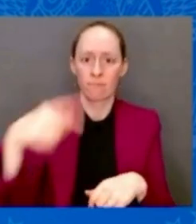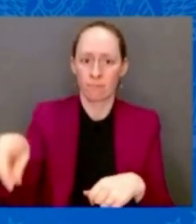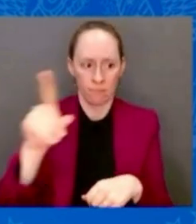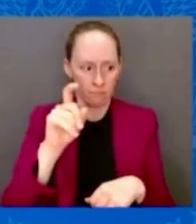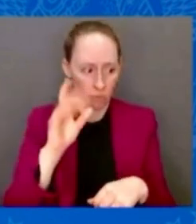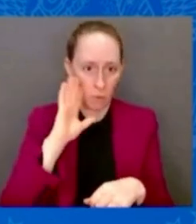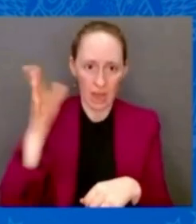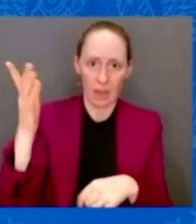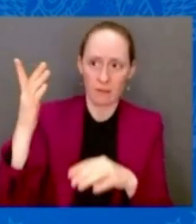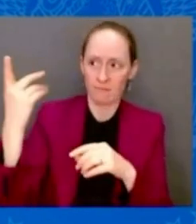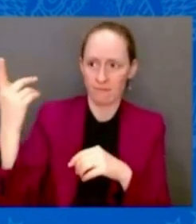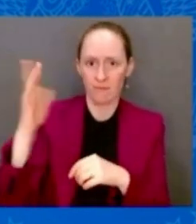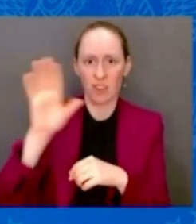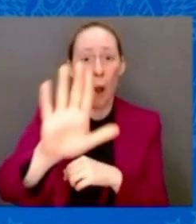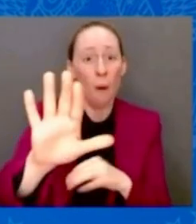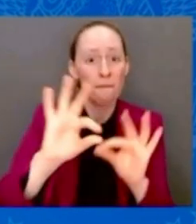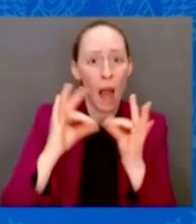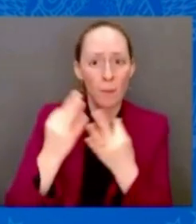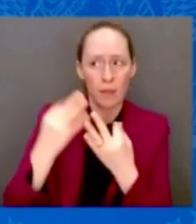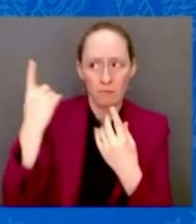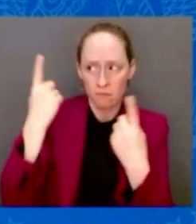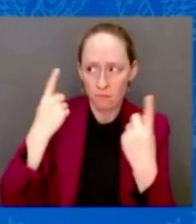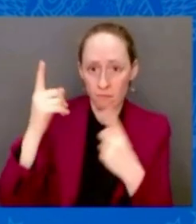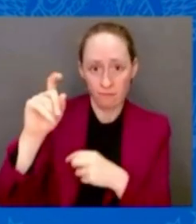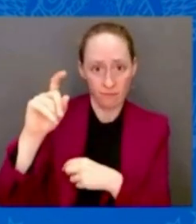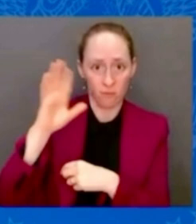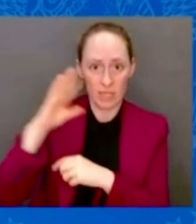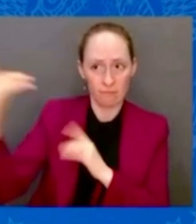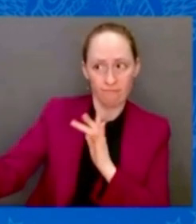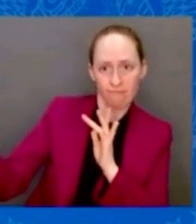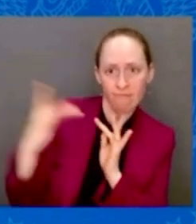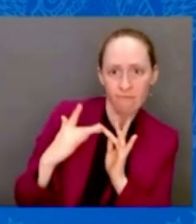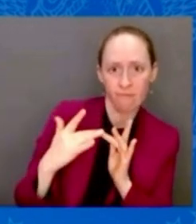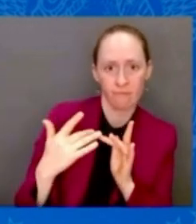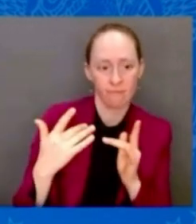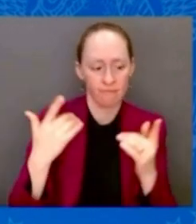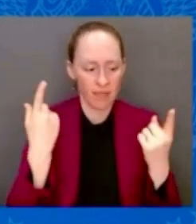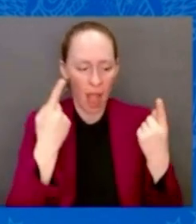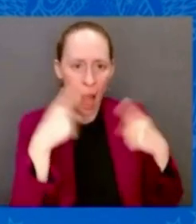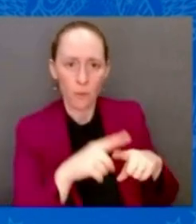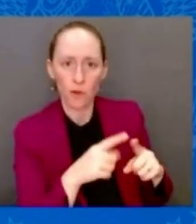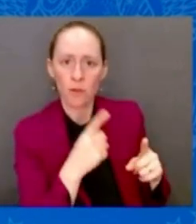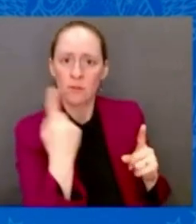said, they also serve who only stand and wait.